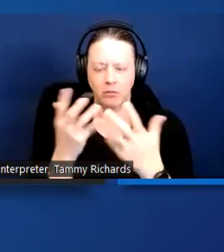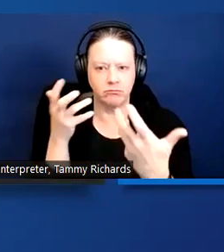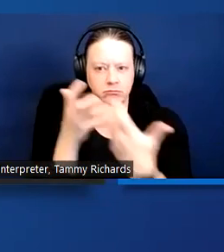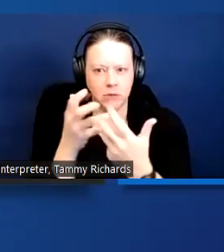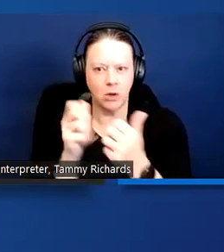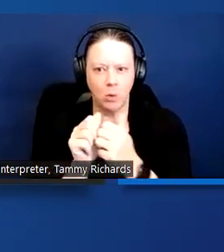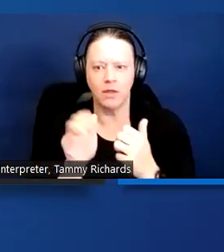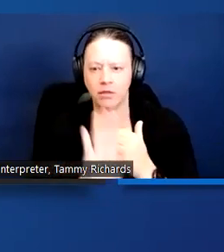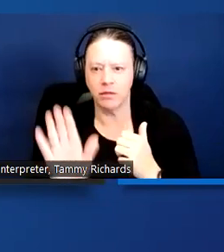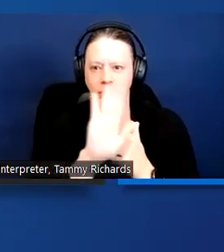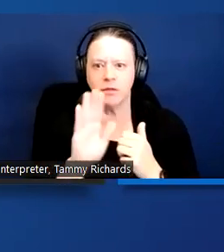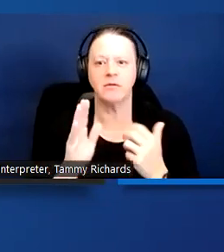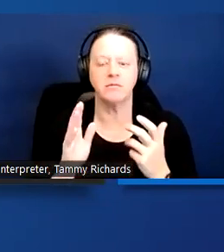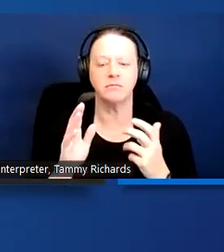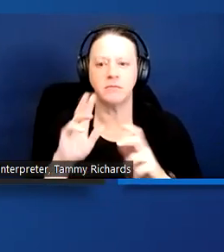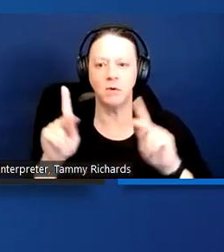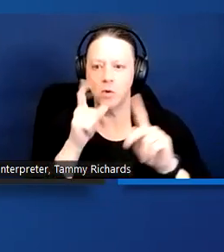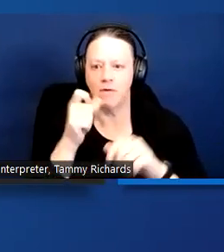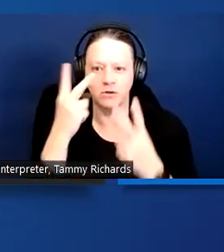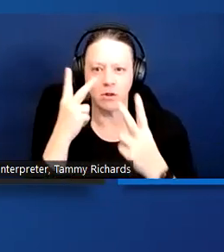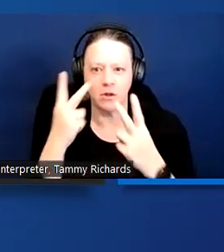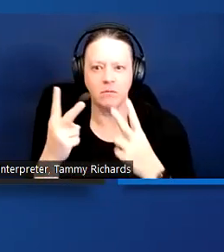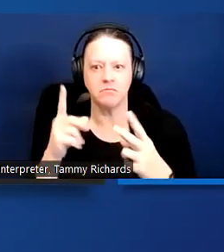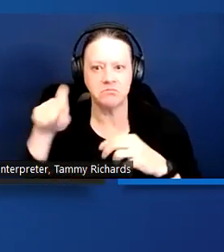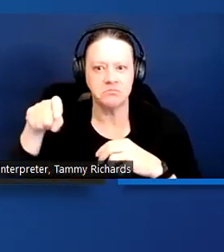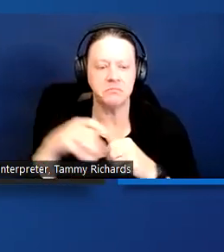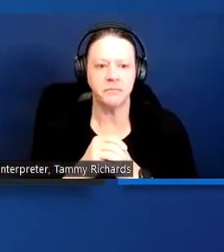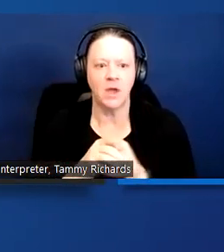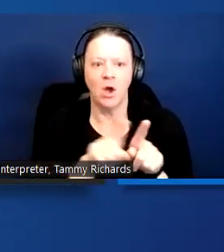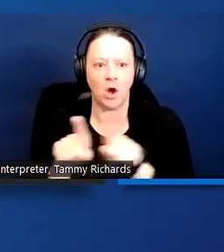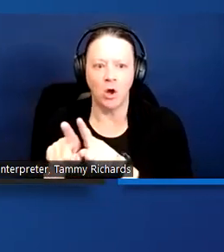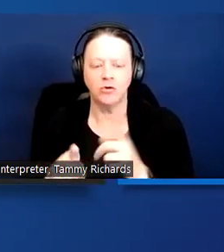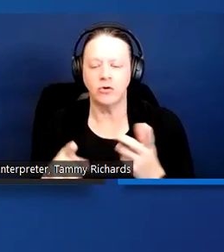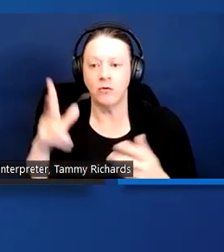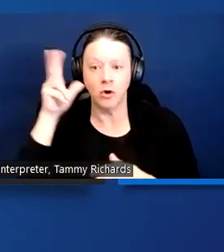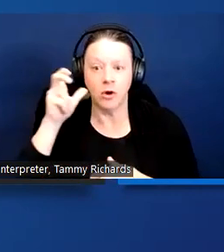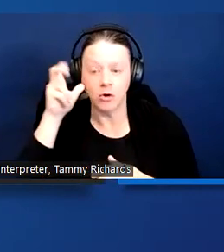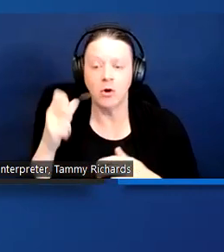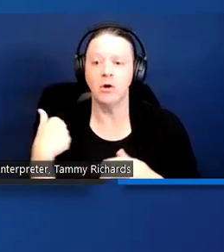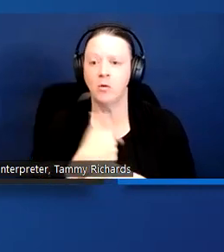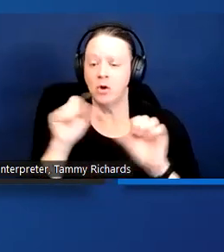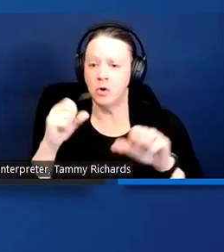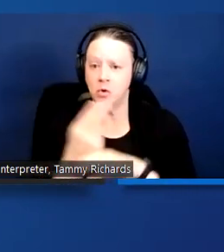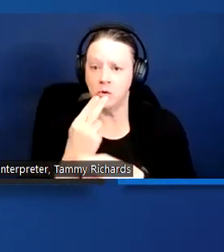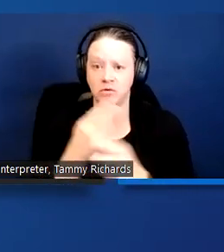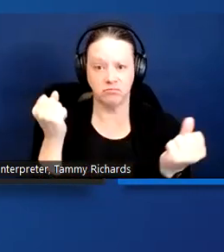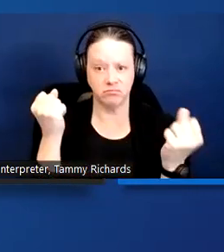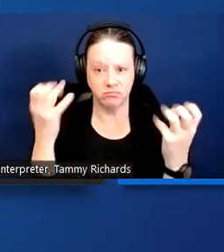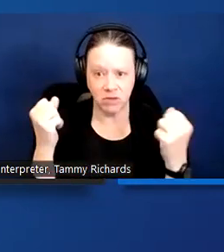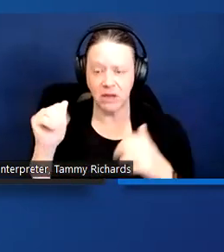interpretation, captioning on video, and making sure, again, that information is in text and not just